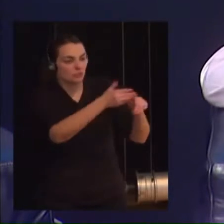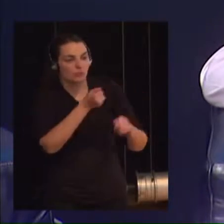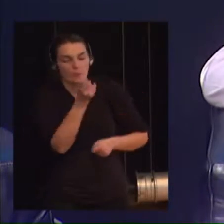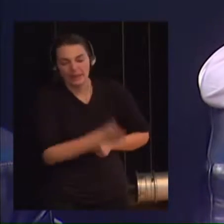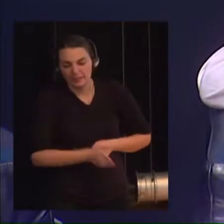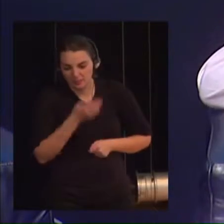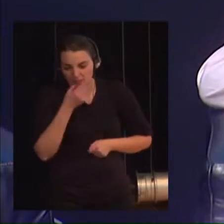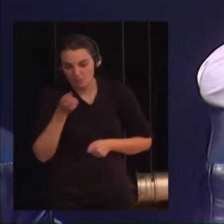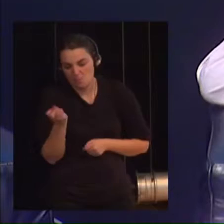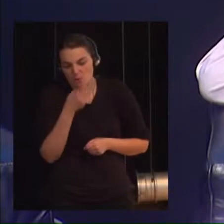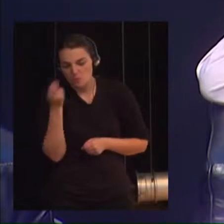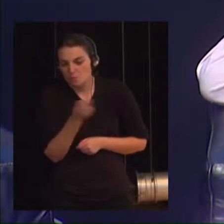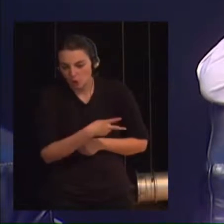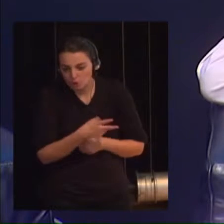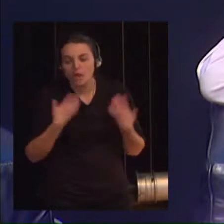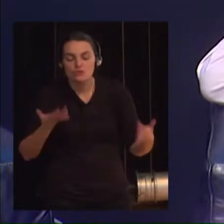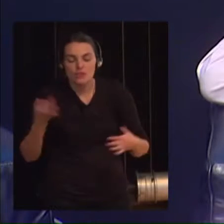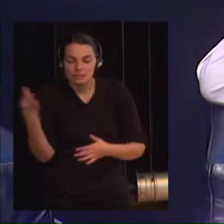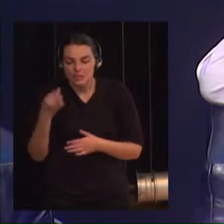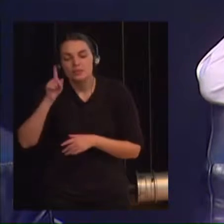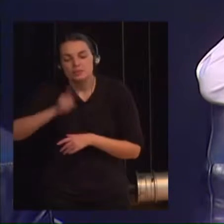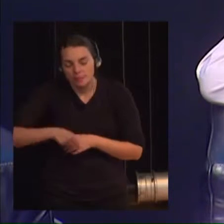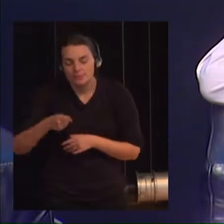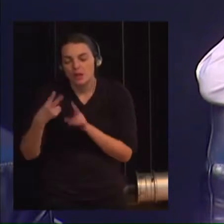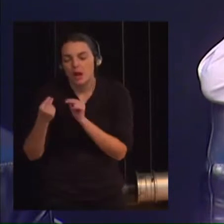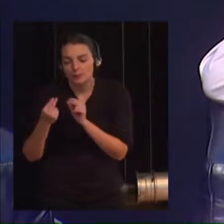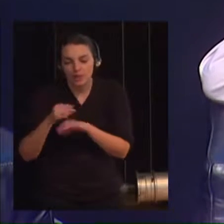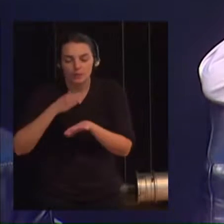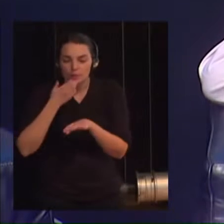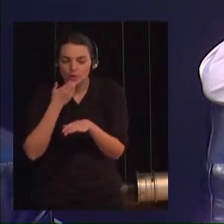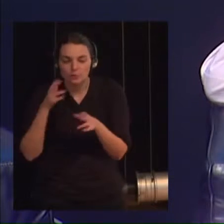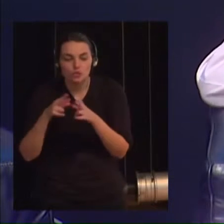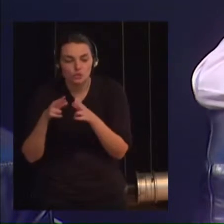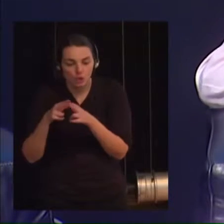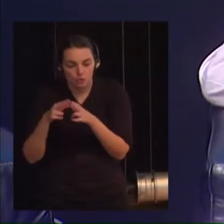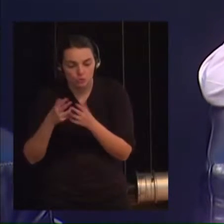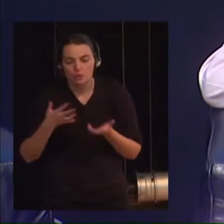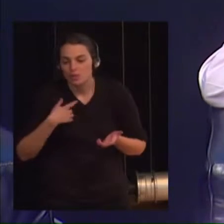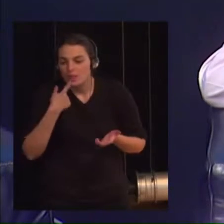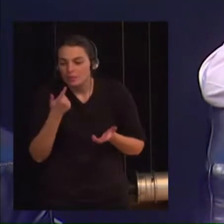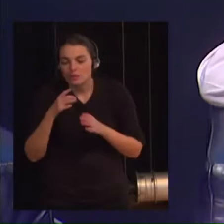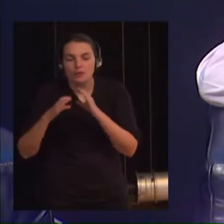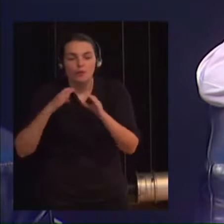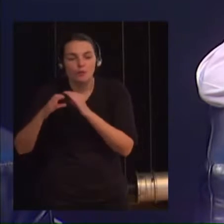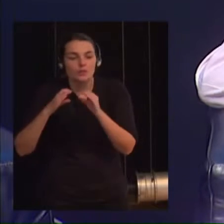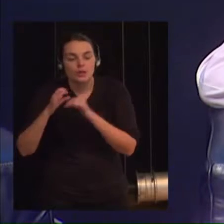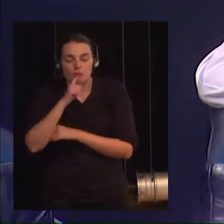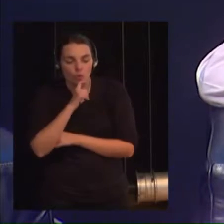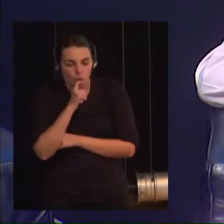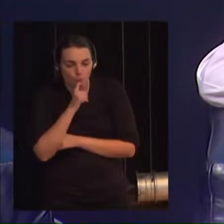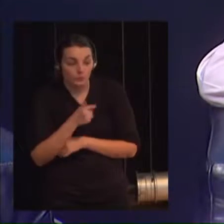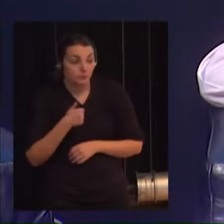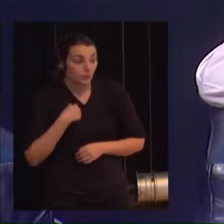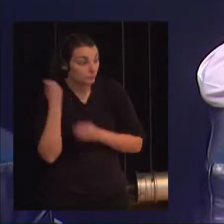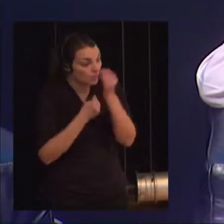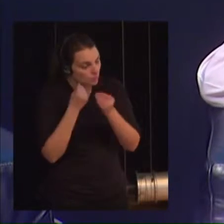partners about how that relationship might emerge. And I think also there's this fundamental question about who's going to